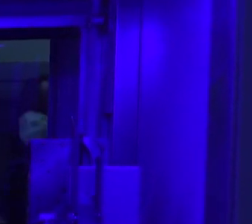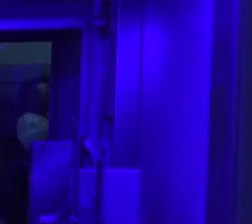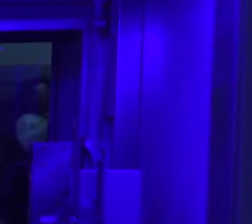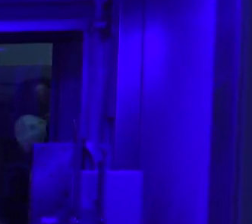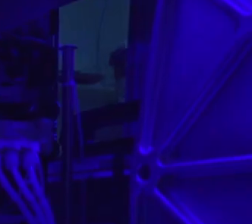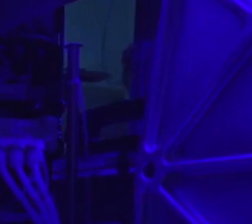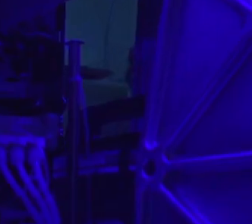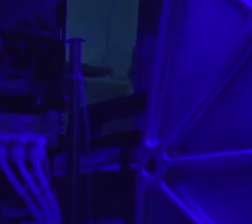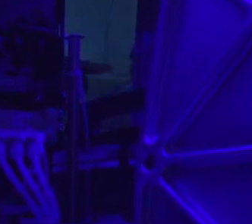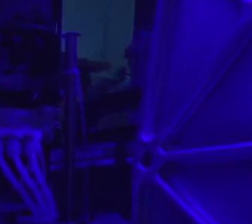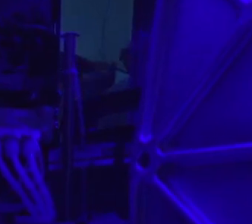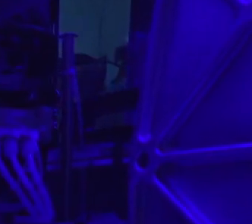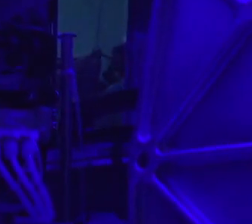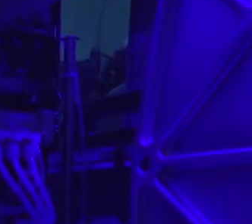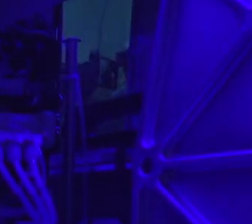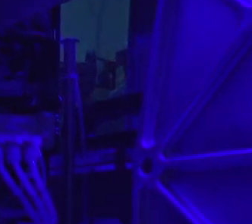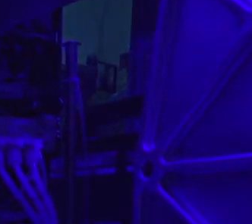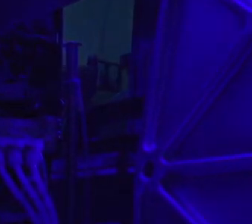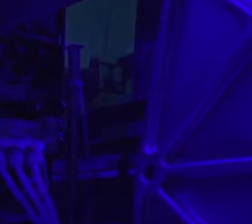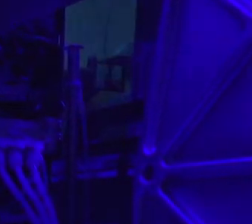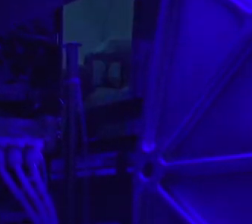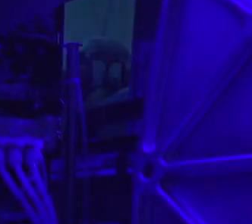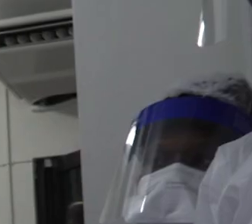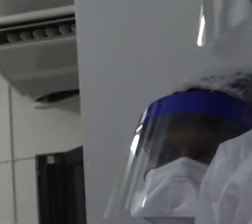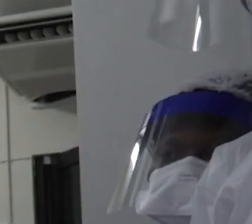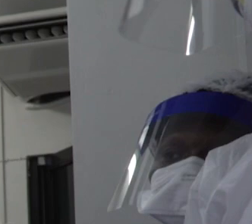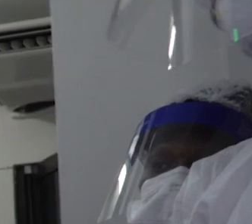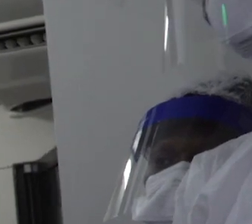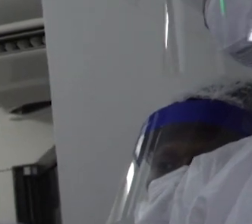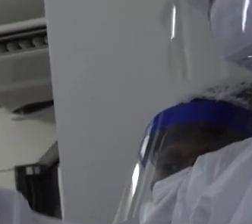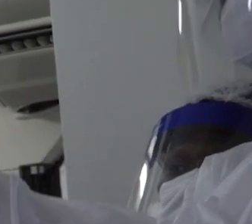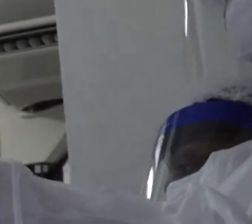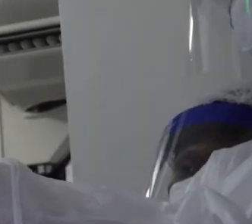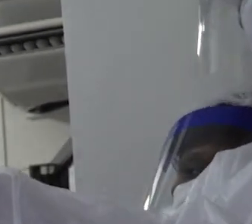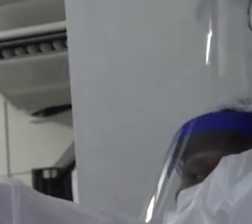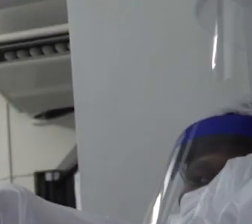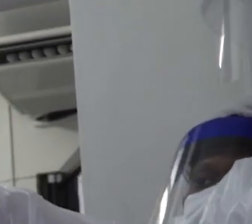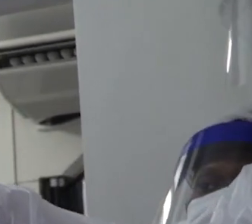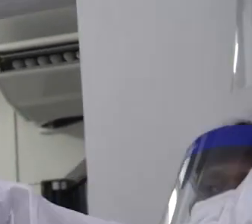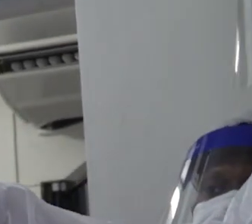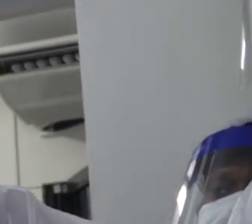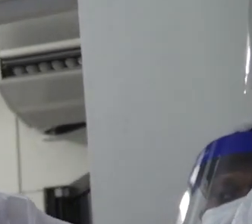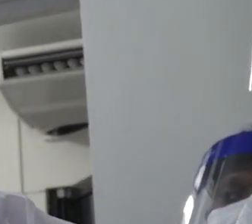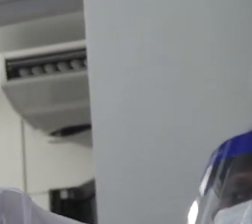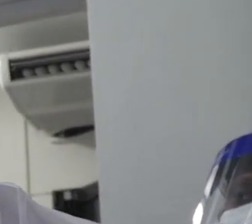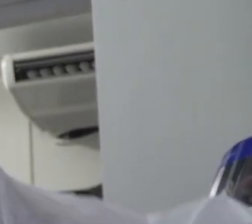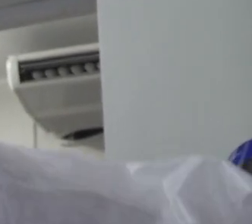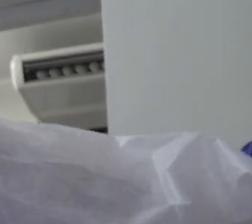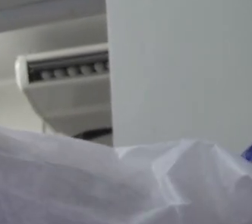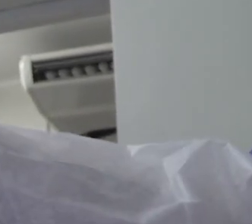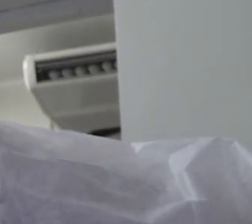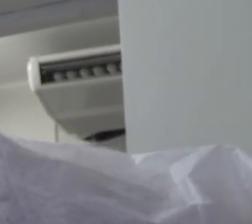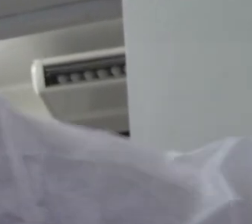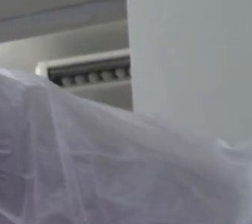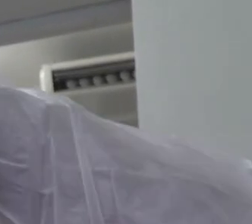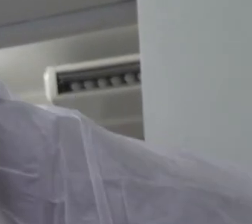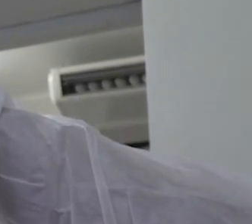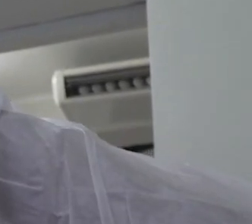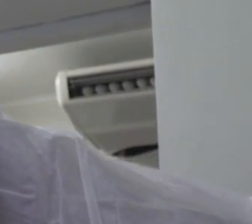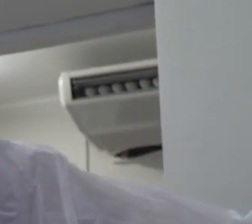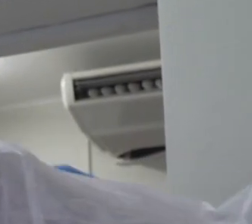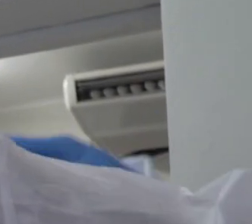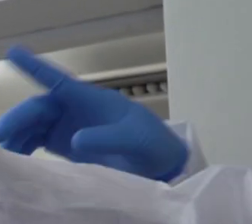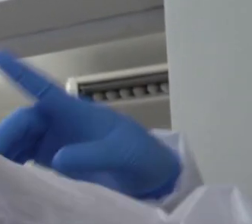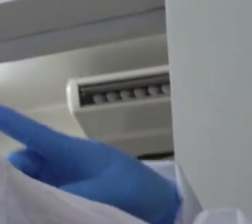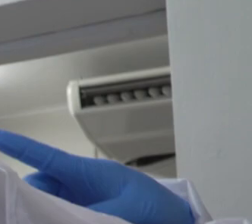to carry out the gold standard polymerase chain reaction PCR test for COVID-19, as well as the antigen test, which